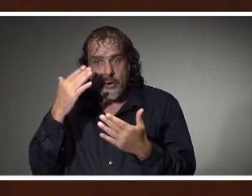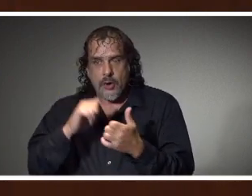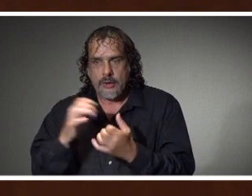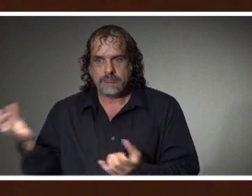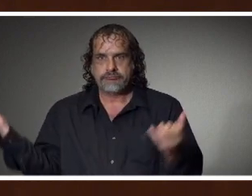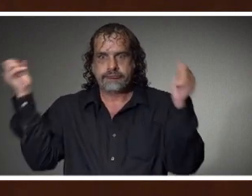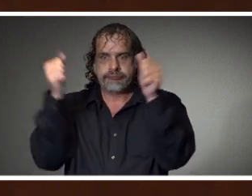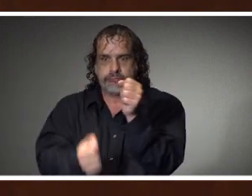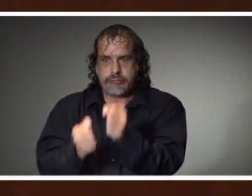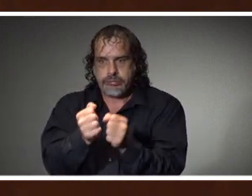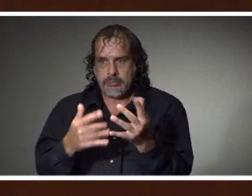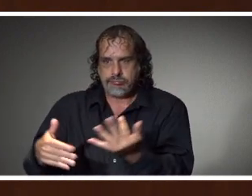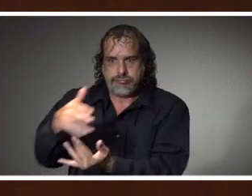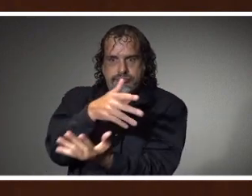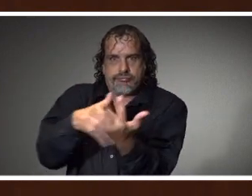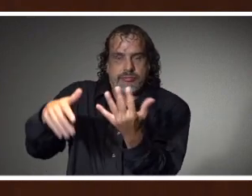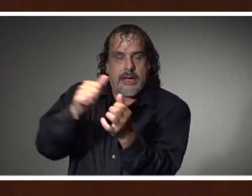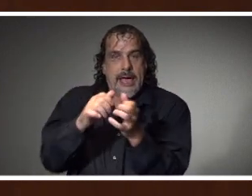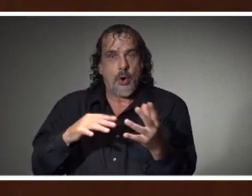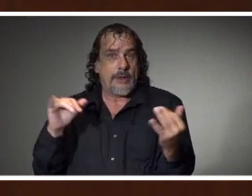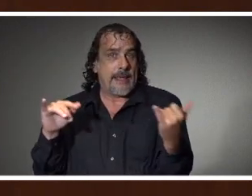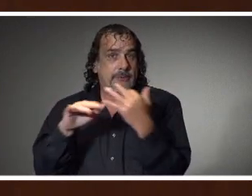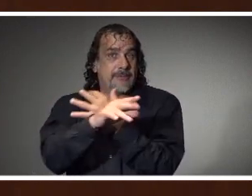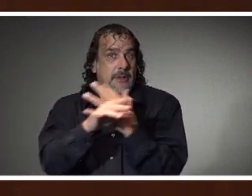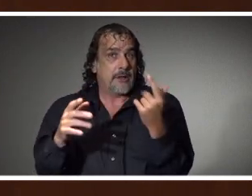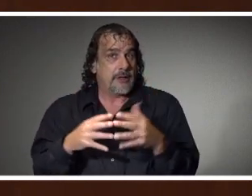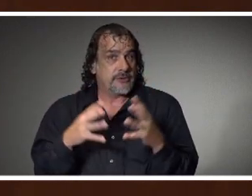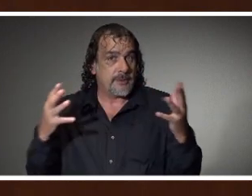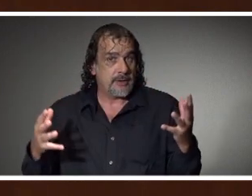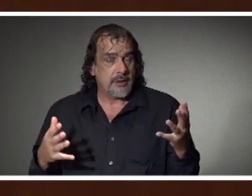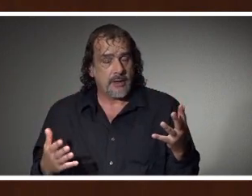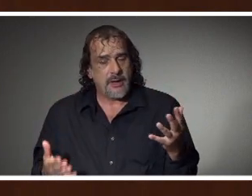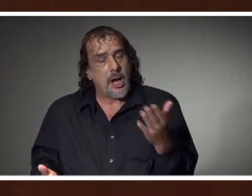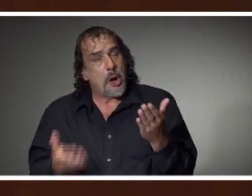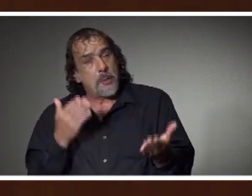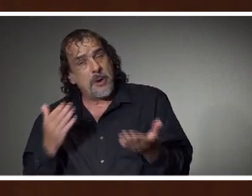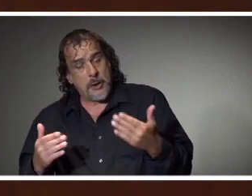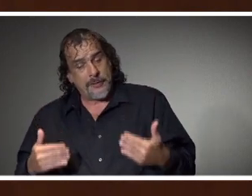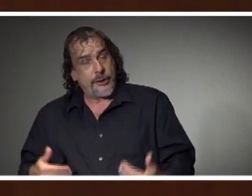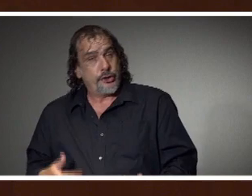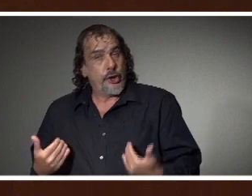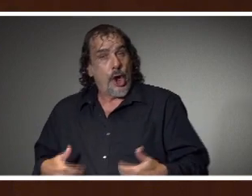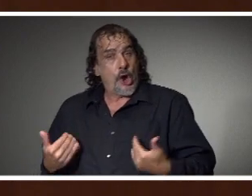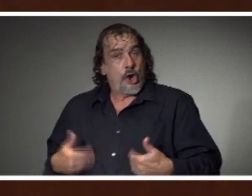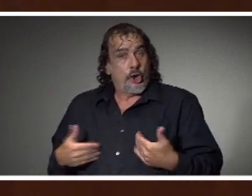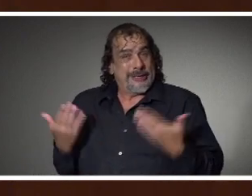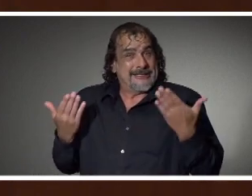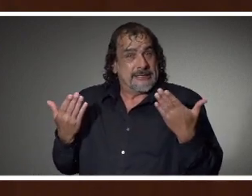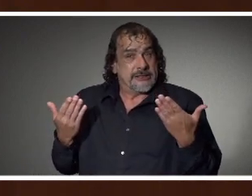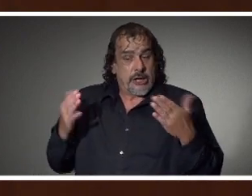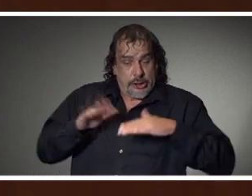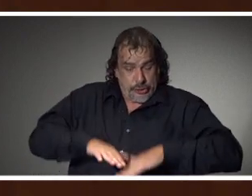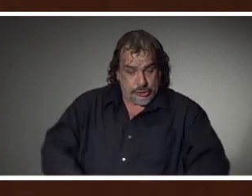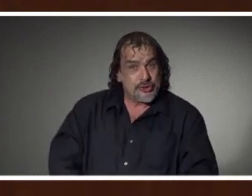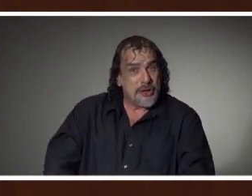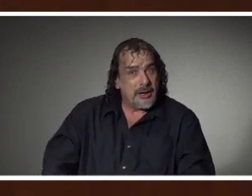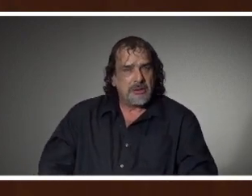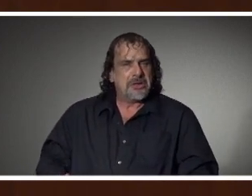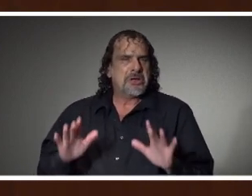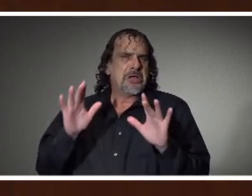how likely they are to transmit it. But probably our youngest children are very unlikely to get severely